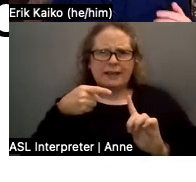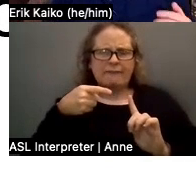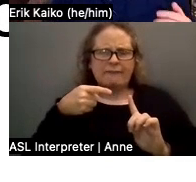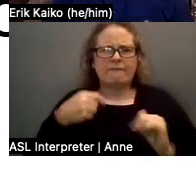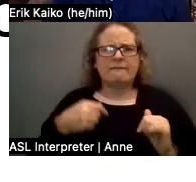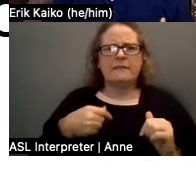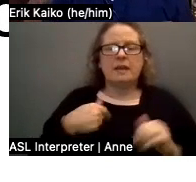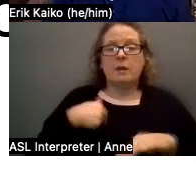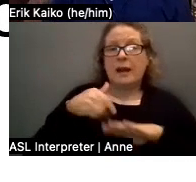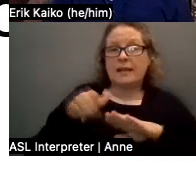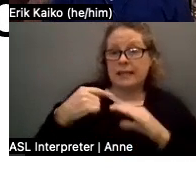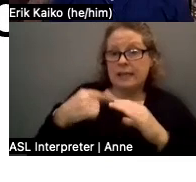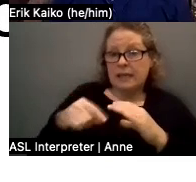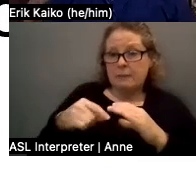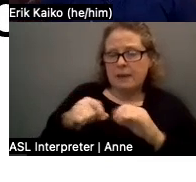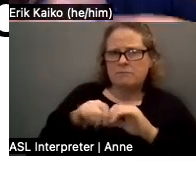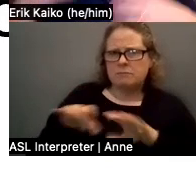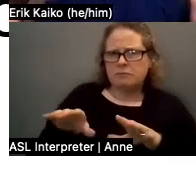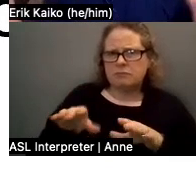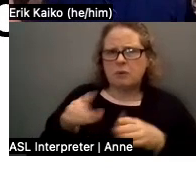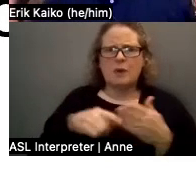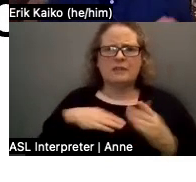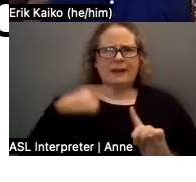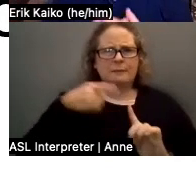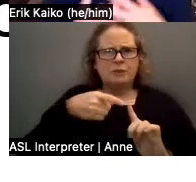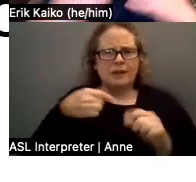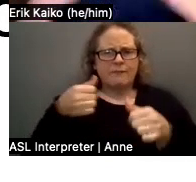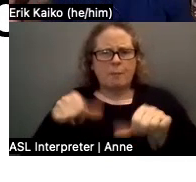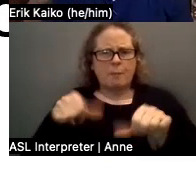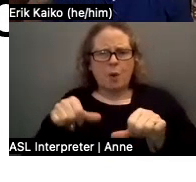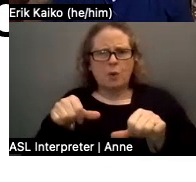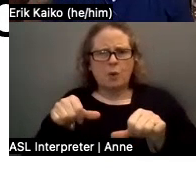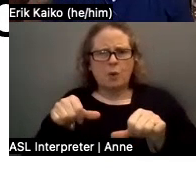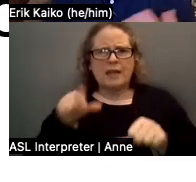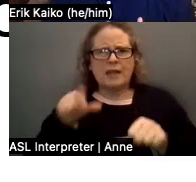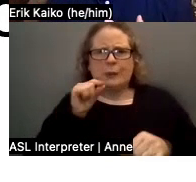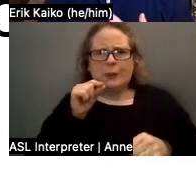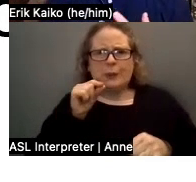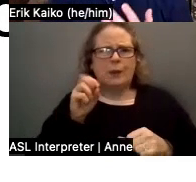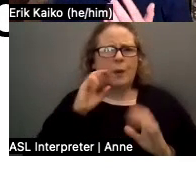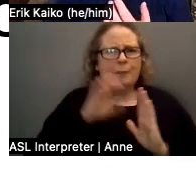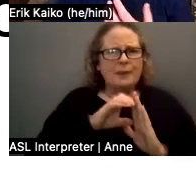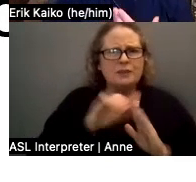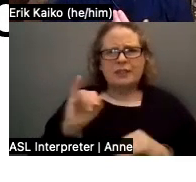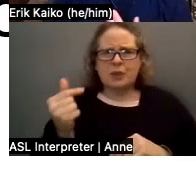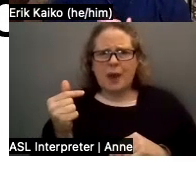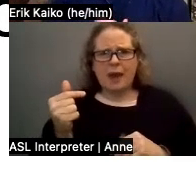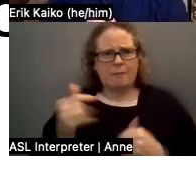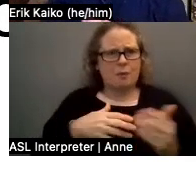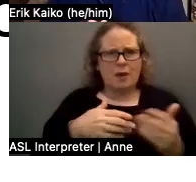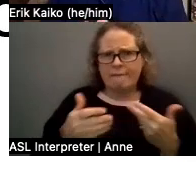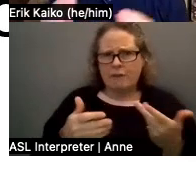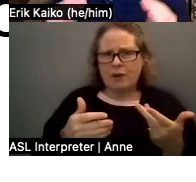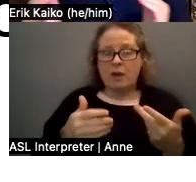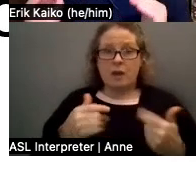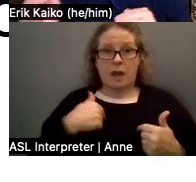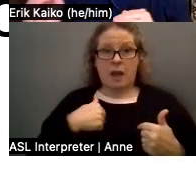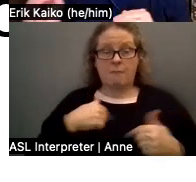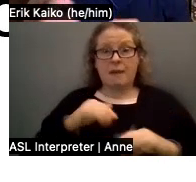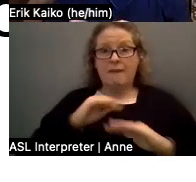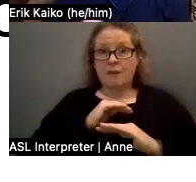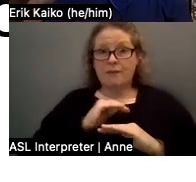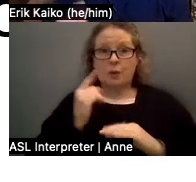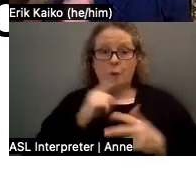out an email, what is my objective by posting that tweet or that picture or whatever it may be? Am I fulfilling one of these